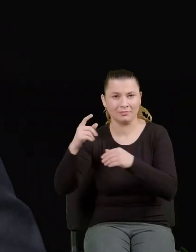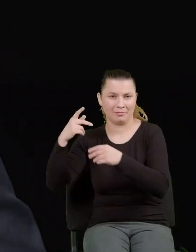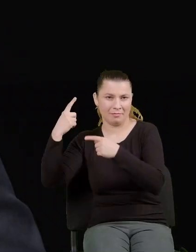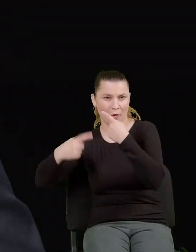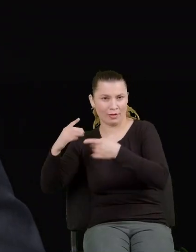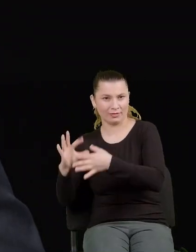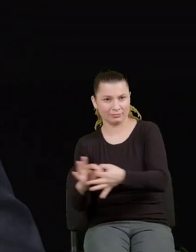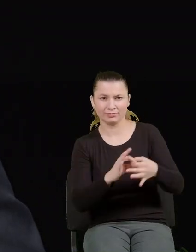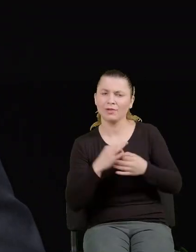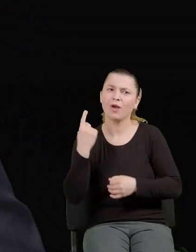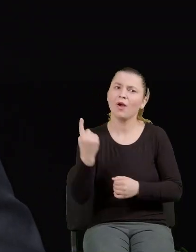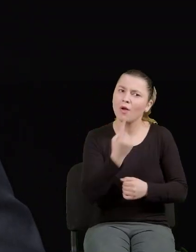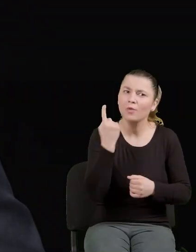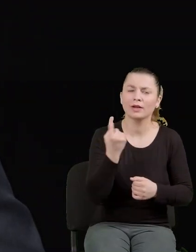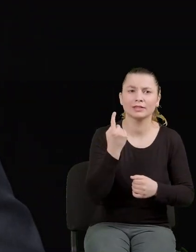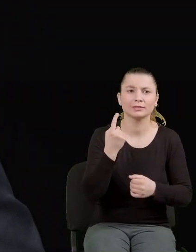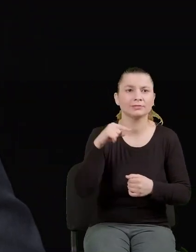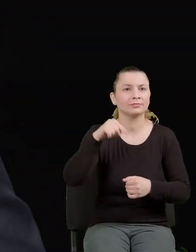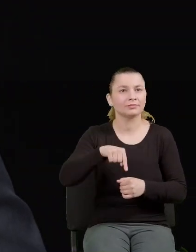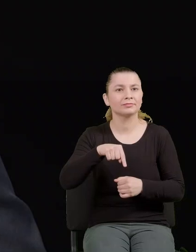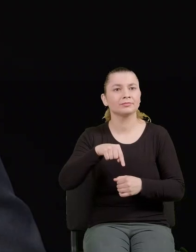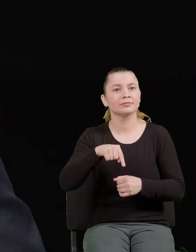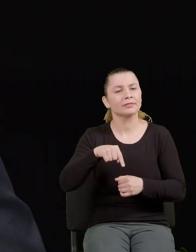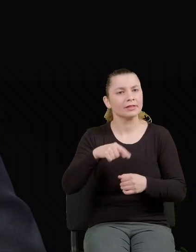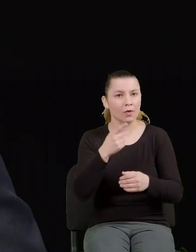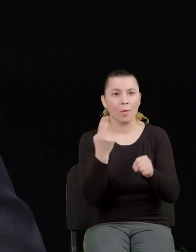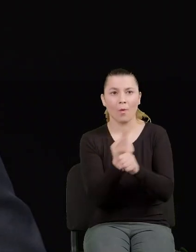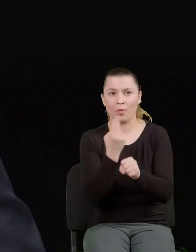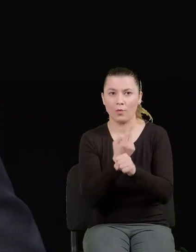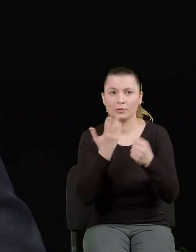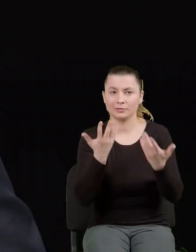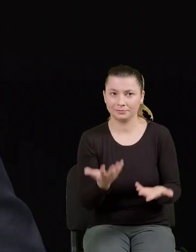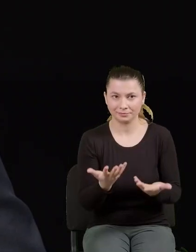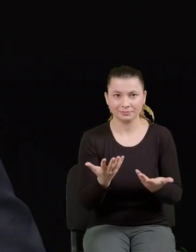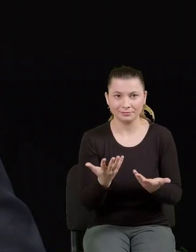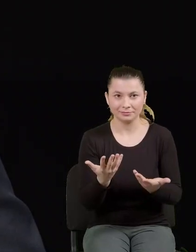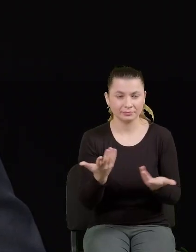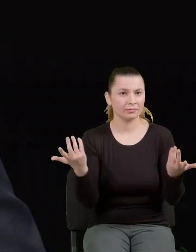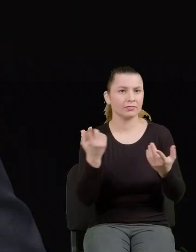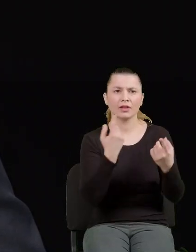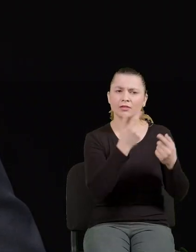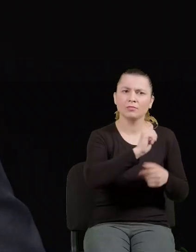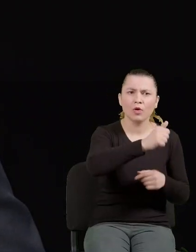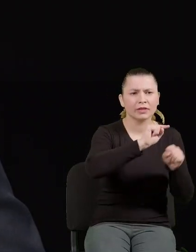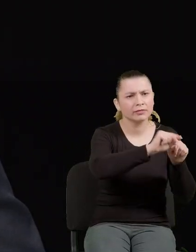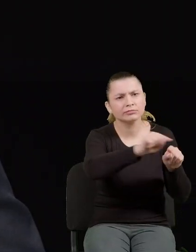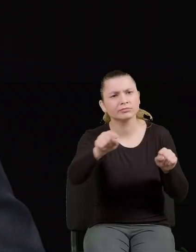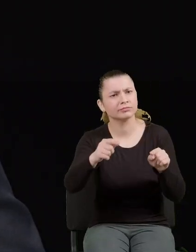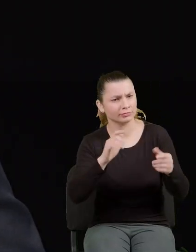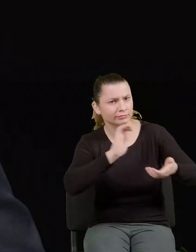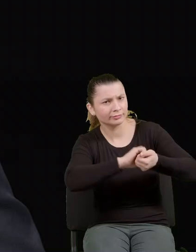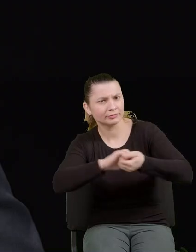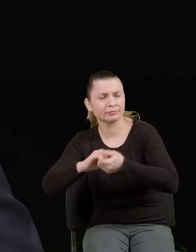implemented with the help of the partnership principle. So initiative should come from